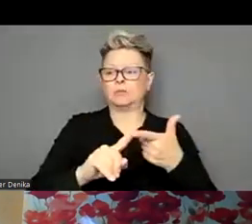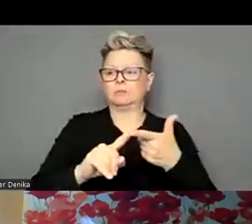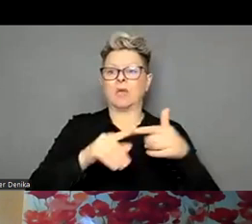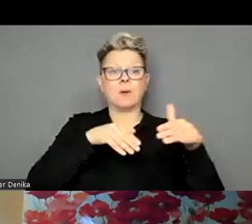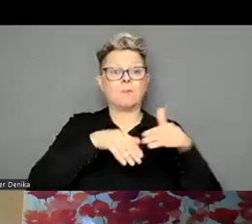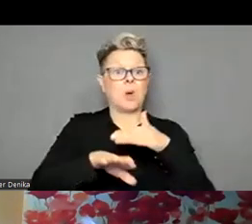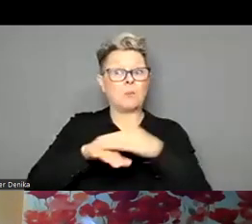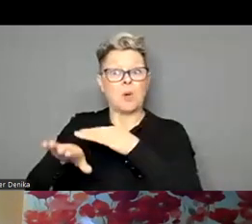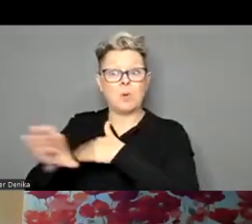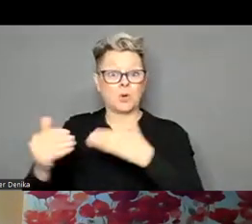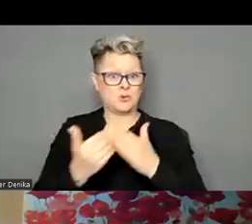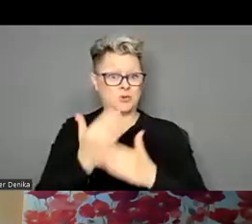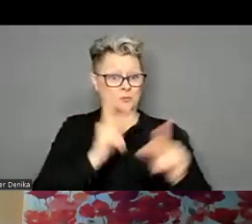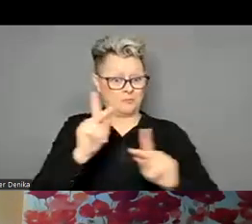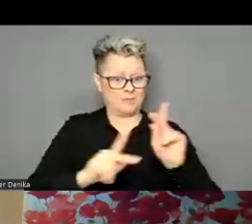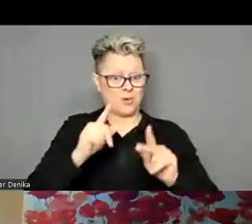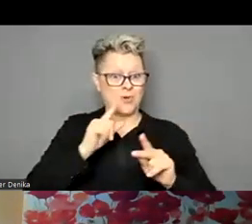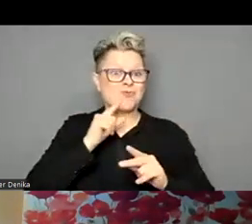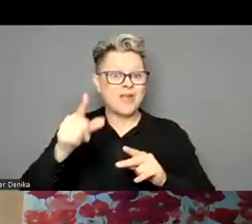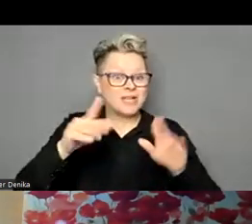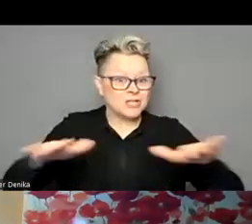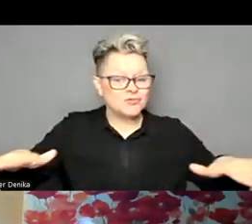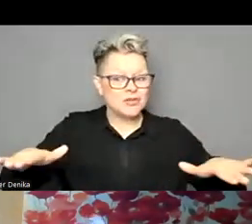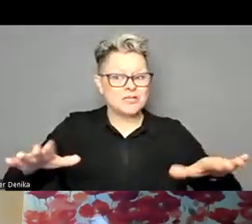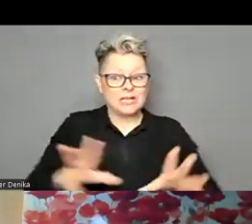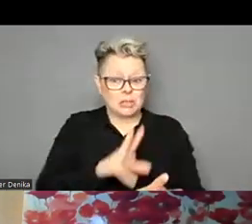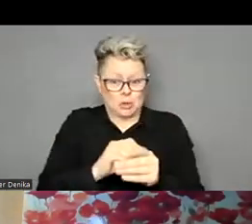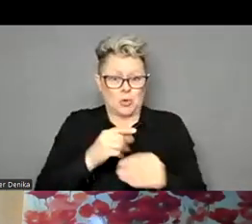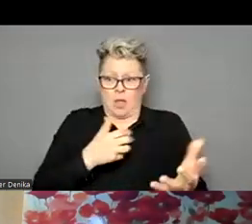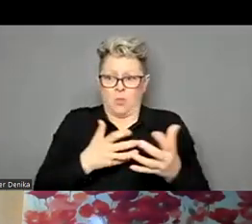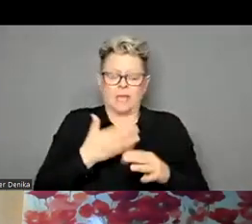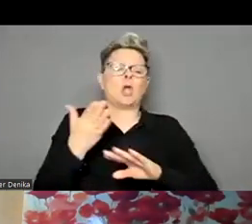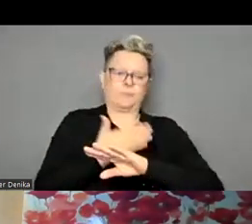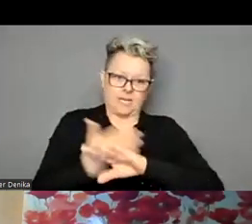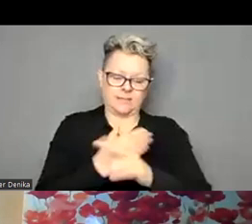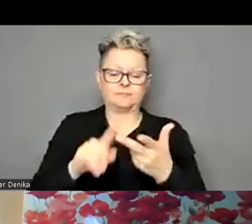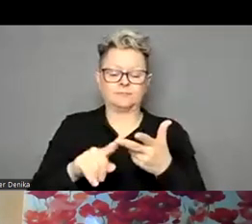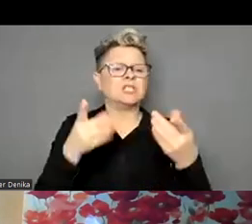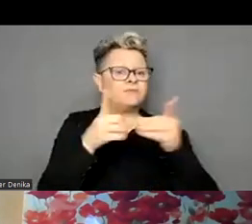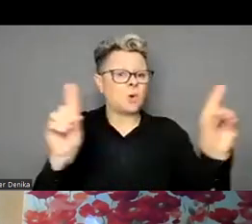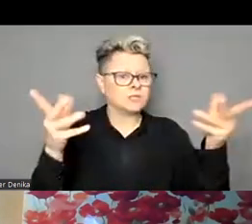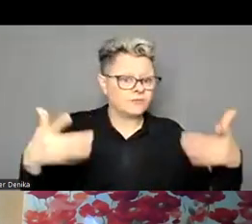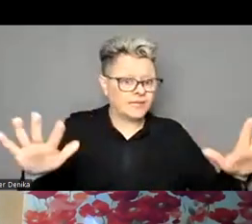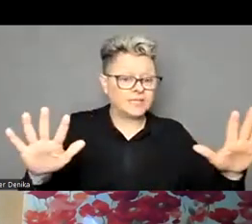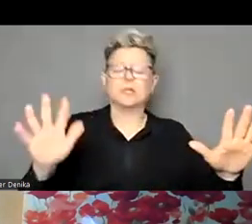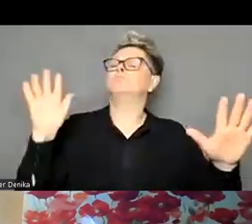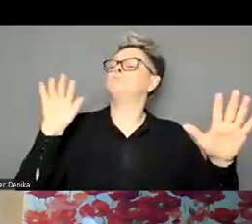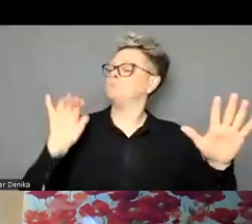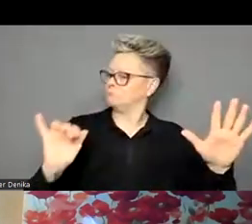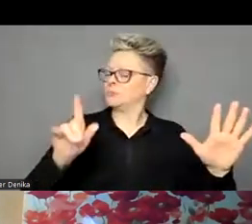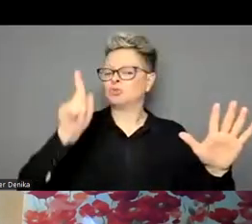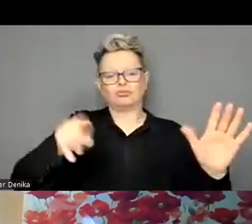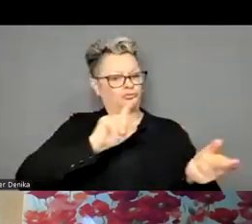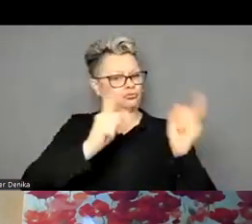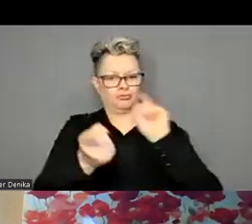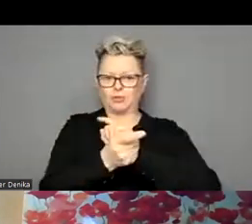include, so often grandchildren, or maybe after a divorce as well. I would say would be another moment where it would